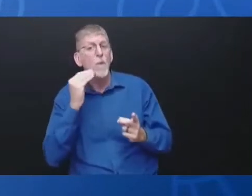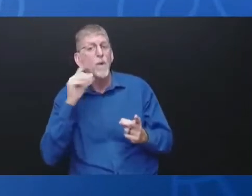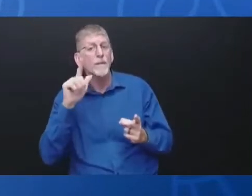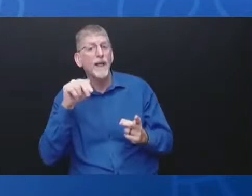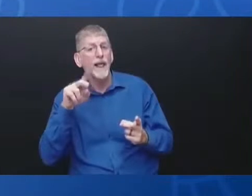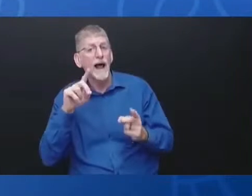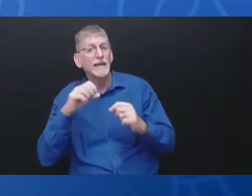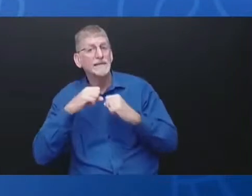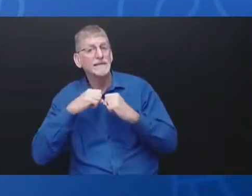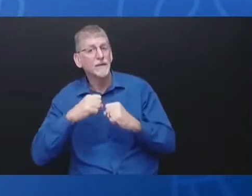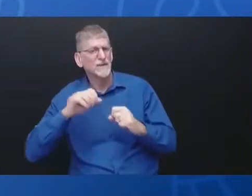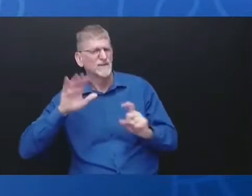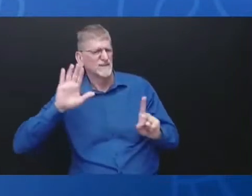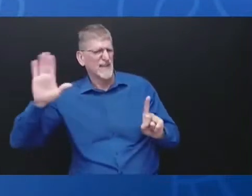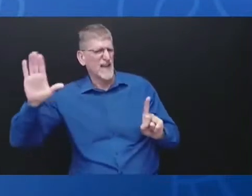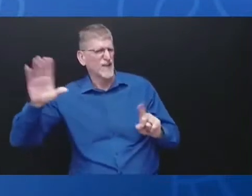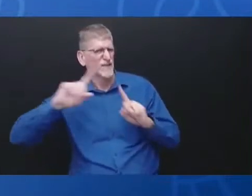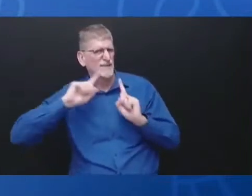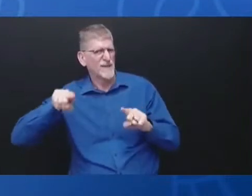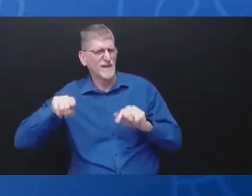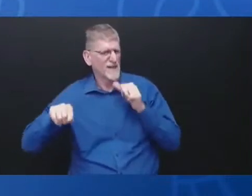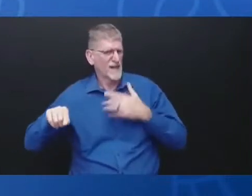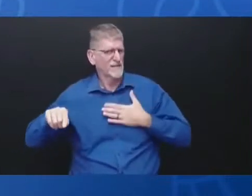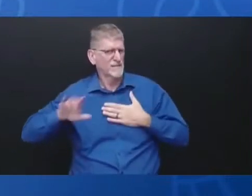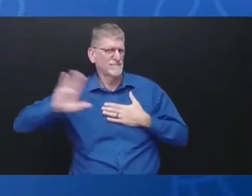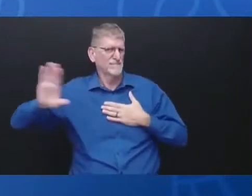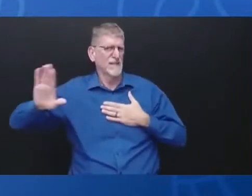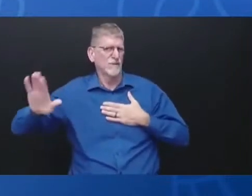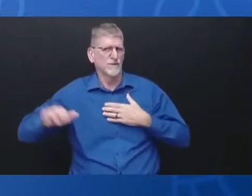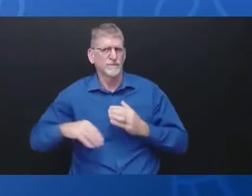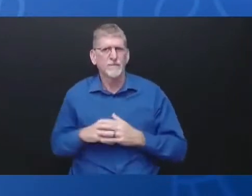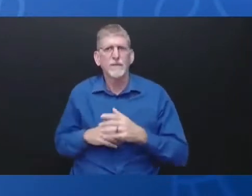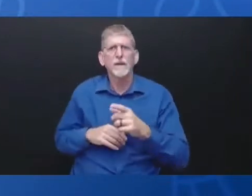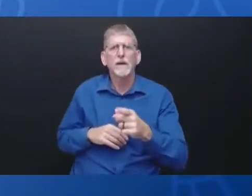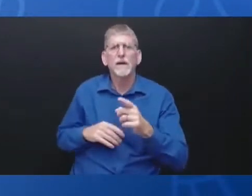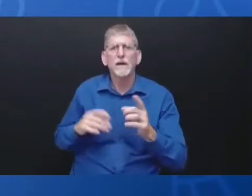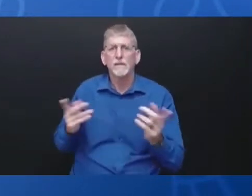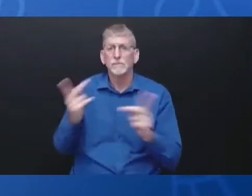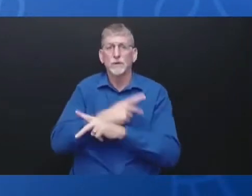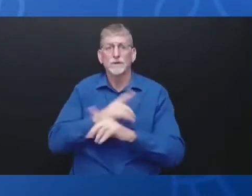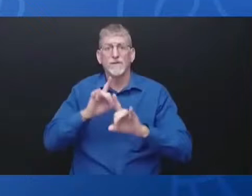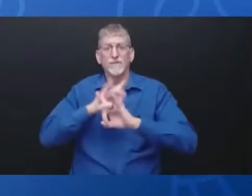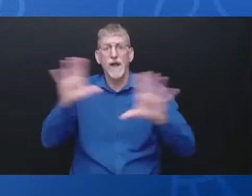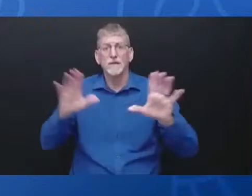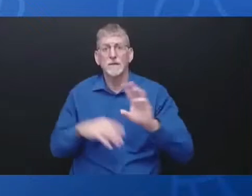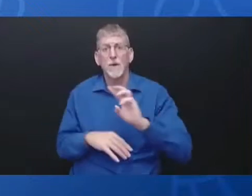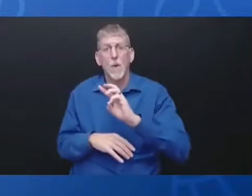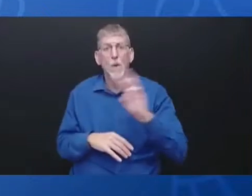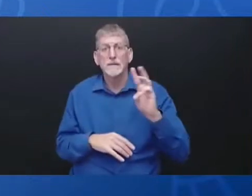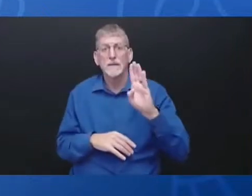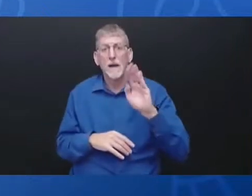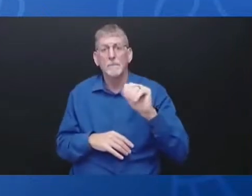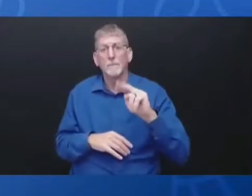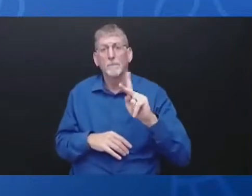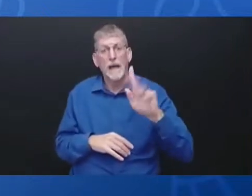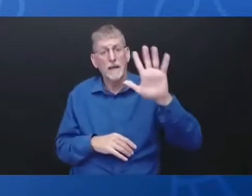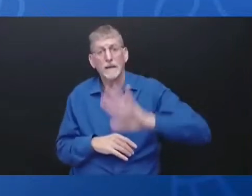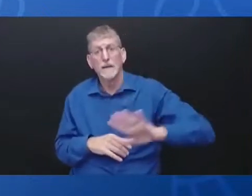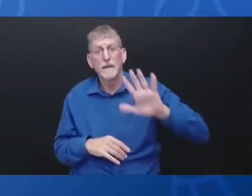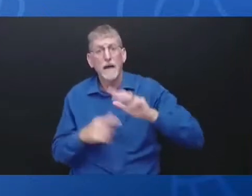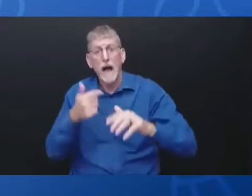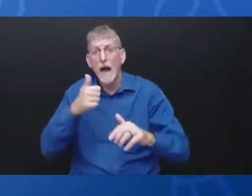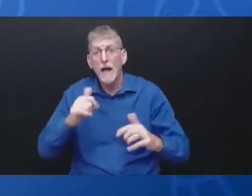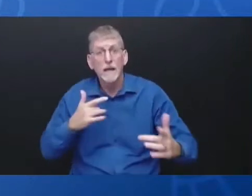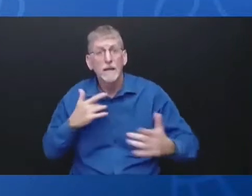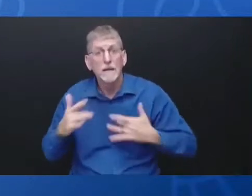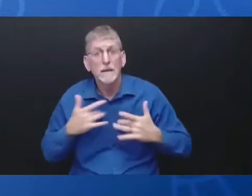escalating violence in the West Bank, I guess, are there any concerns at the State Department over what we're seeing in terms of Israeli actions